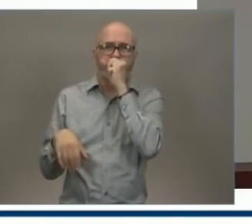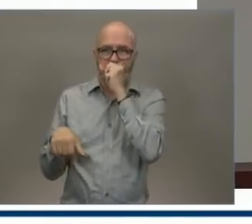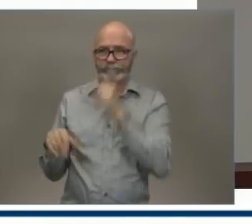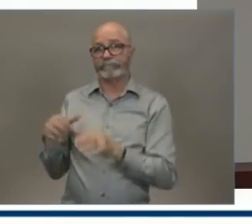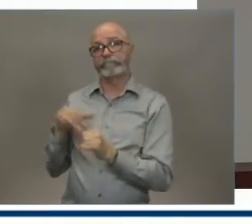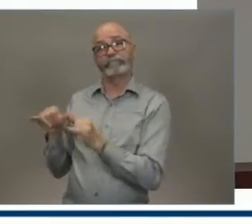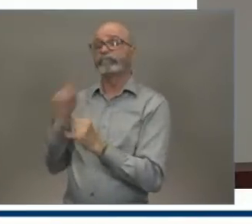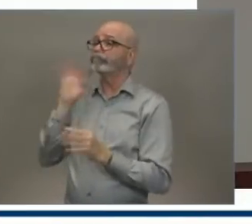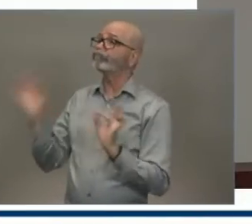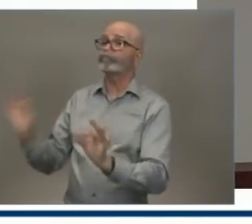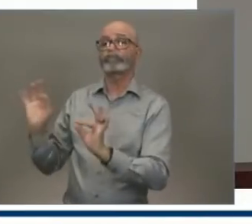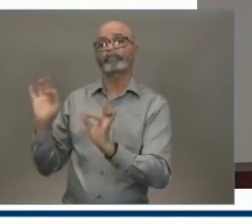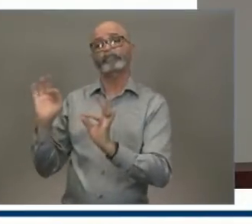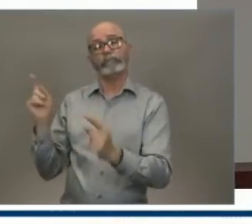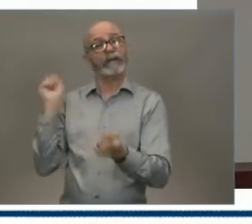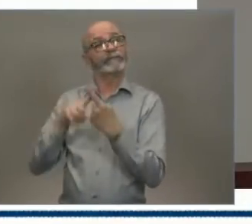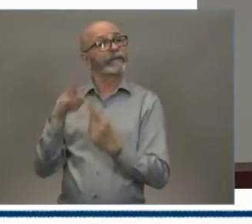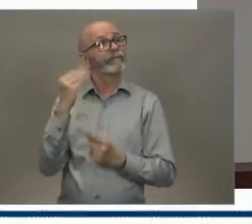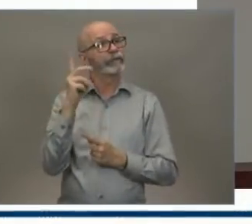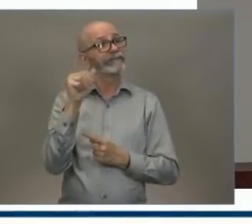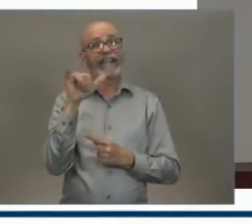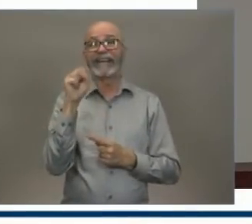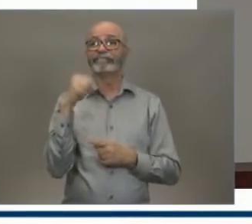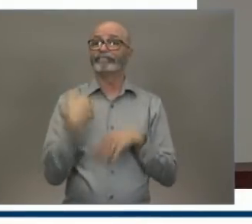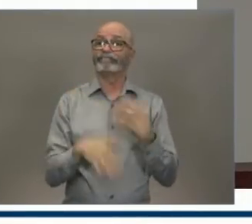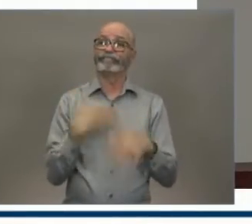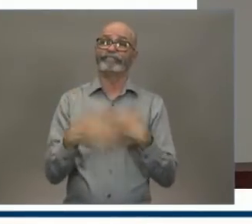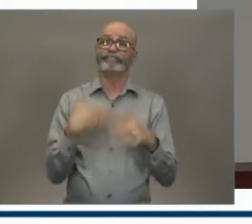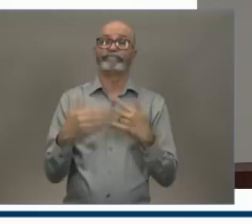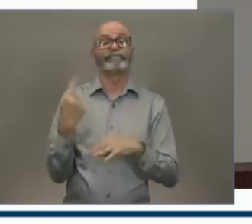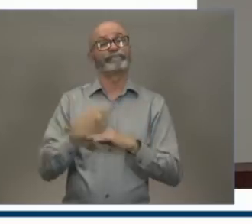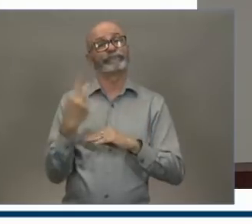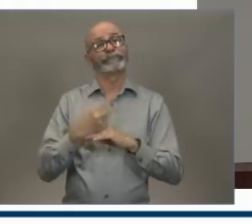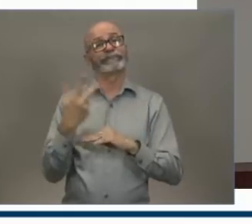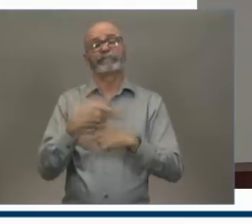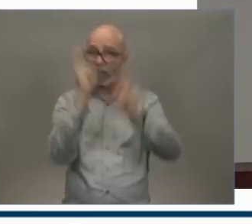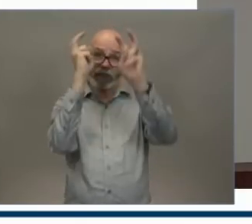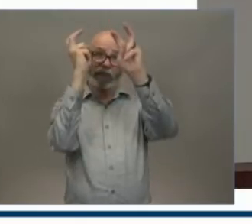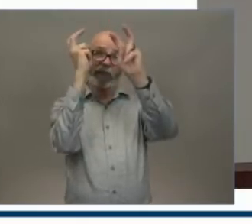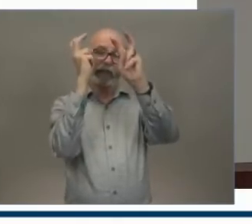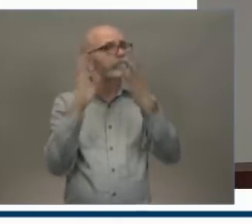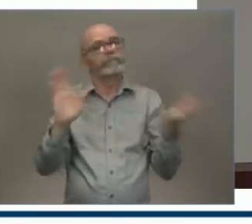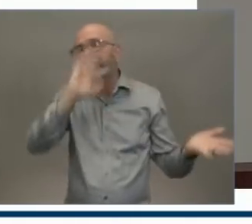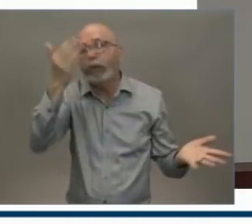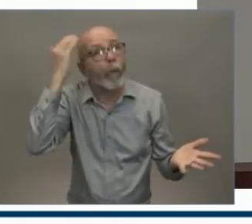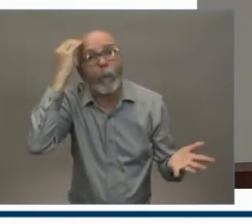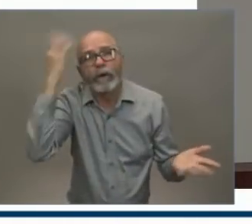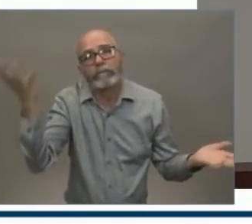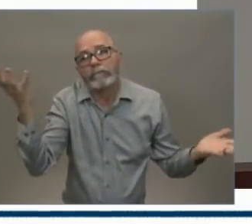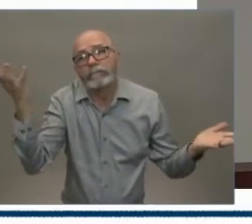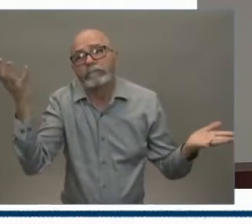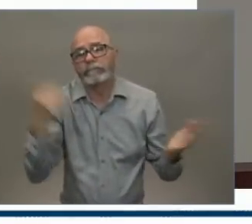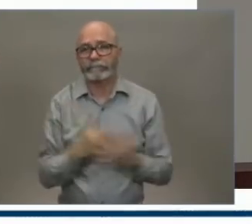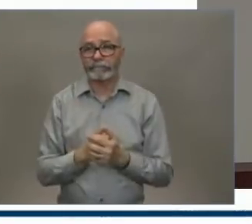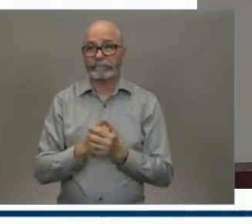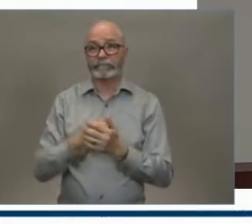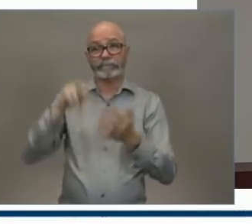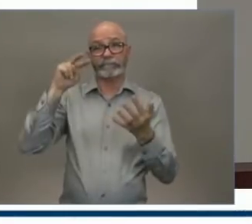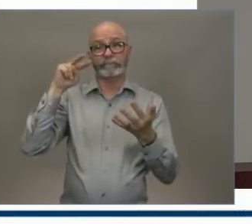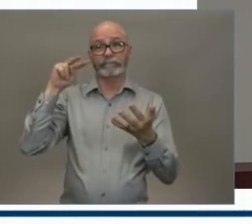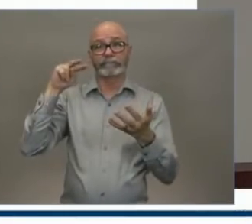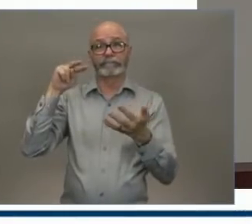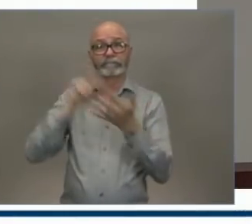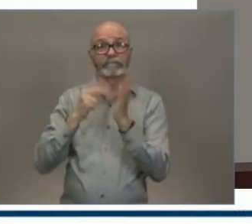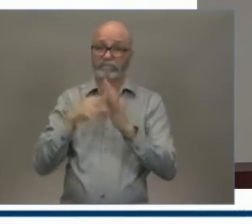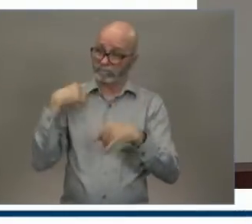the very end of his quarantine period. The fact that he was out and about doesn't mean he didn't comply with what he